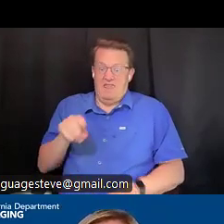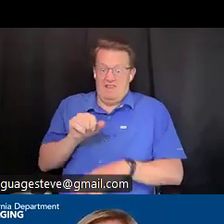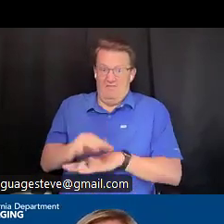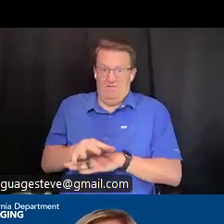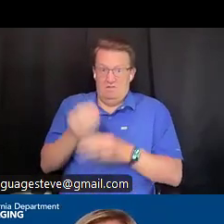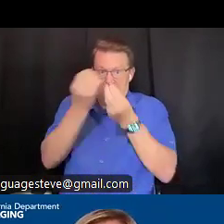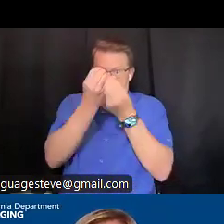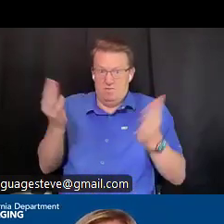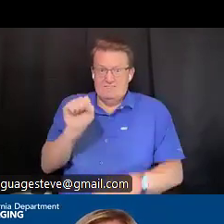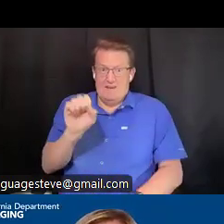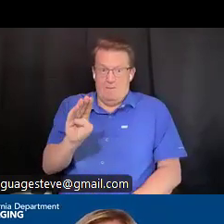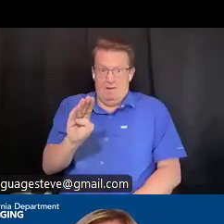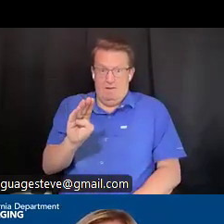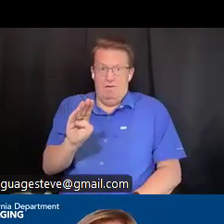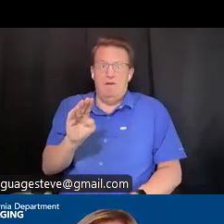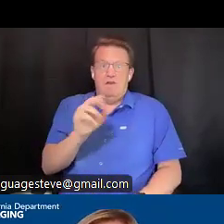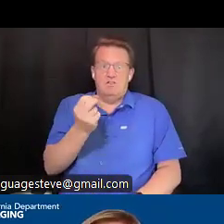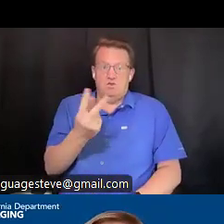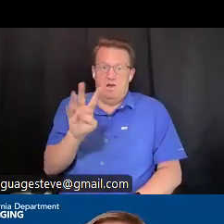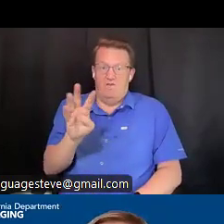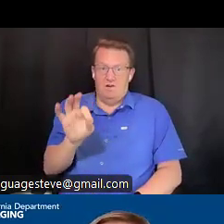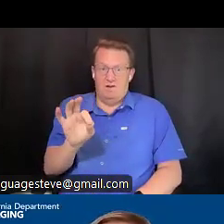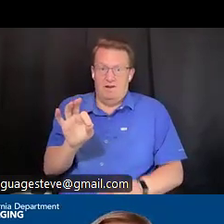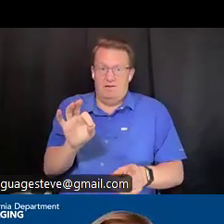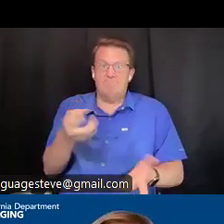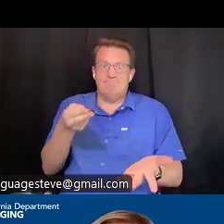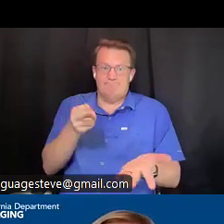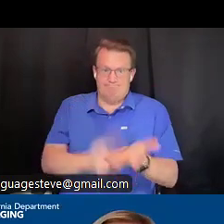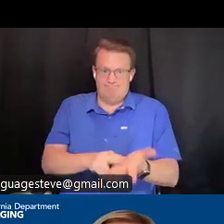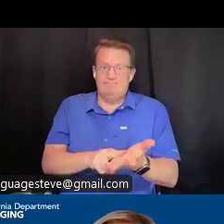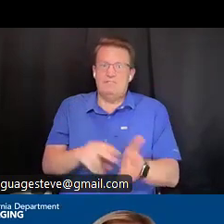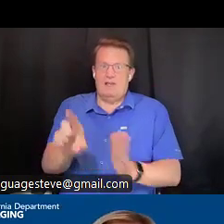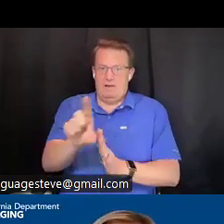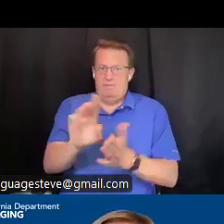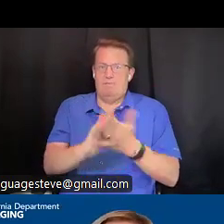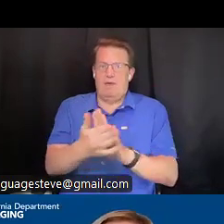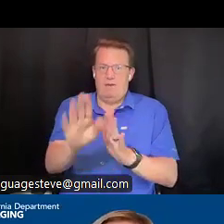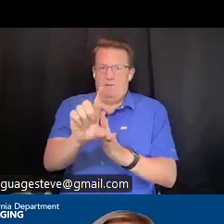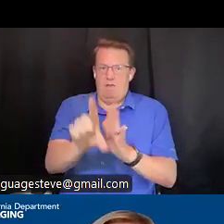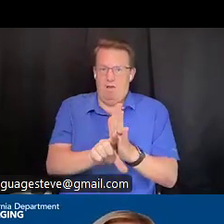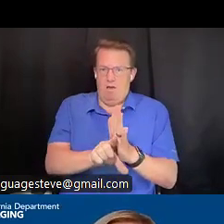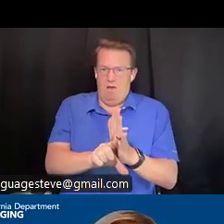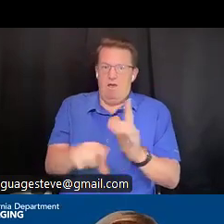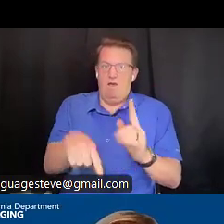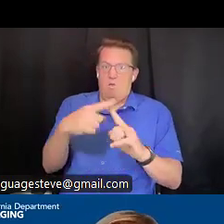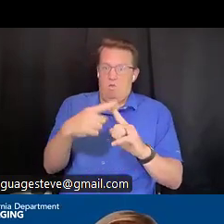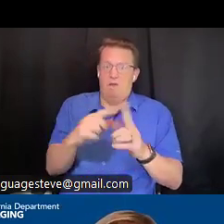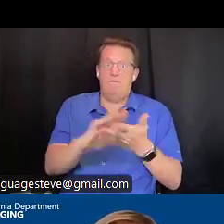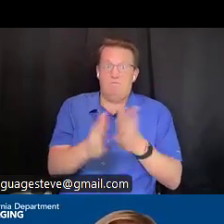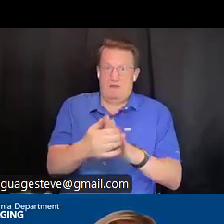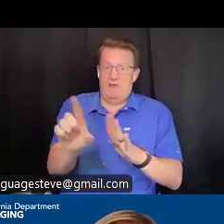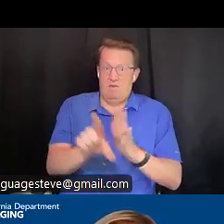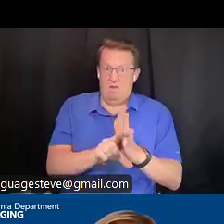Bill 1249, which was signed into law. And upon enactment, we embarked on our